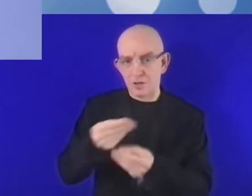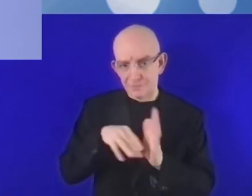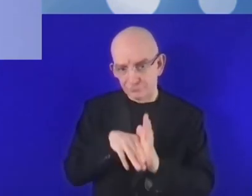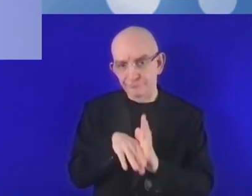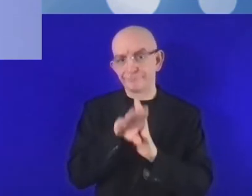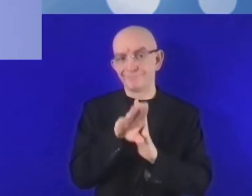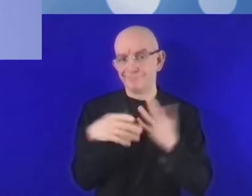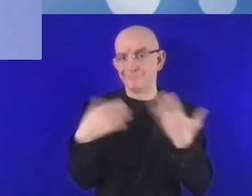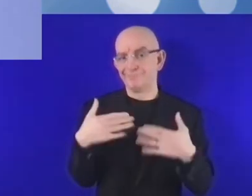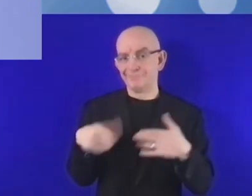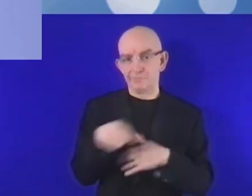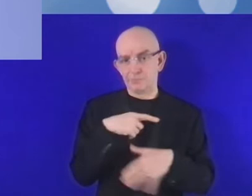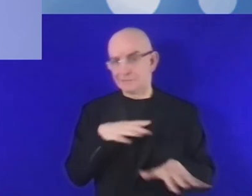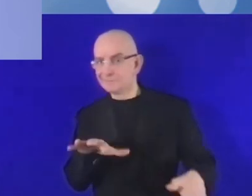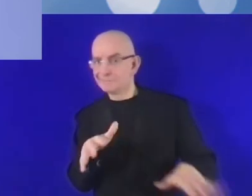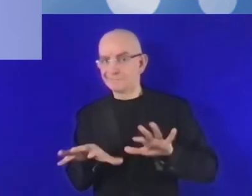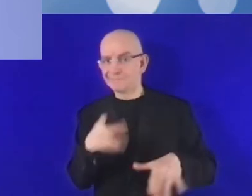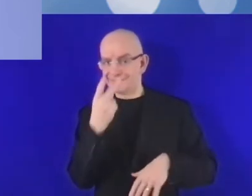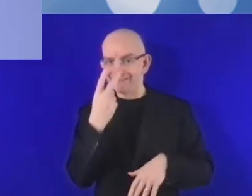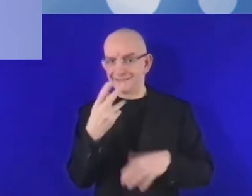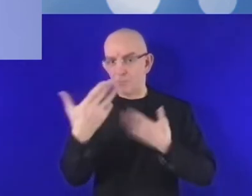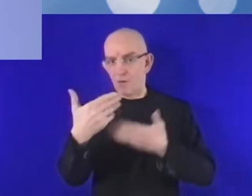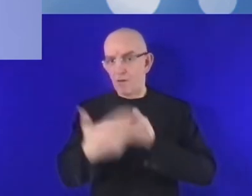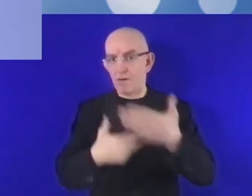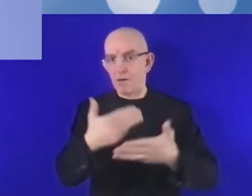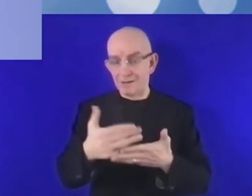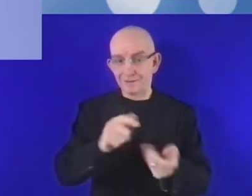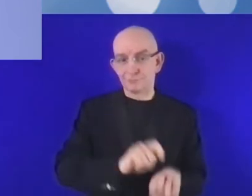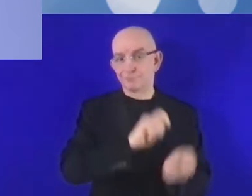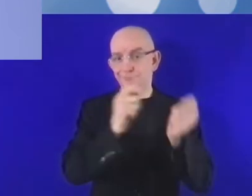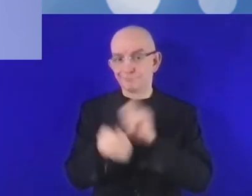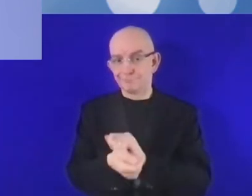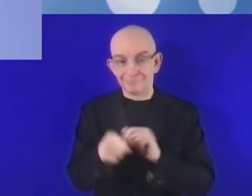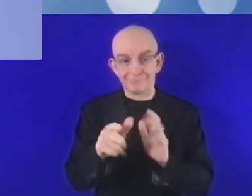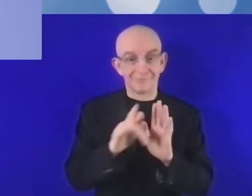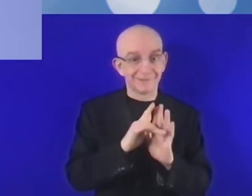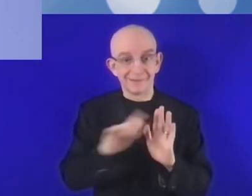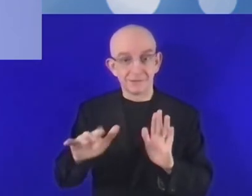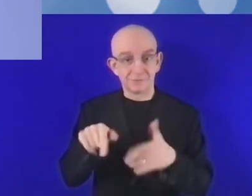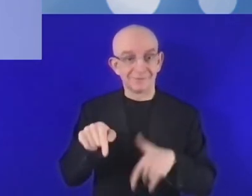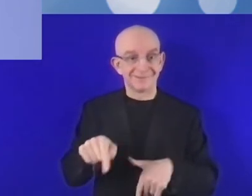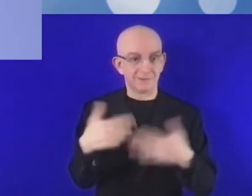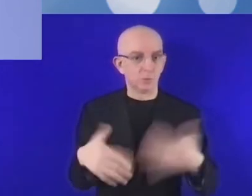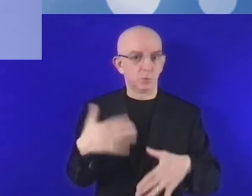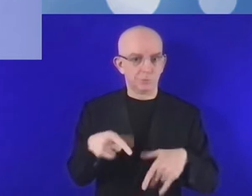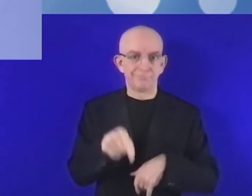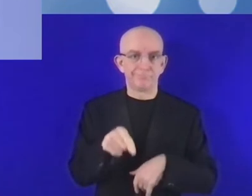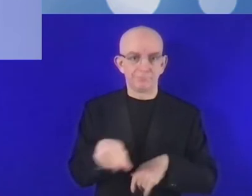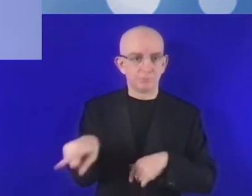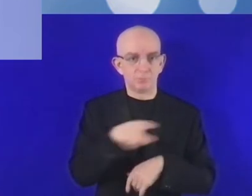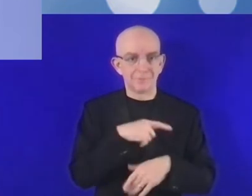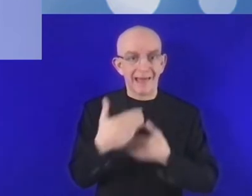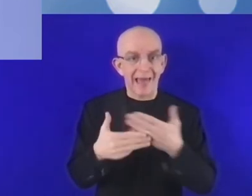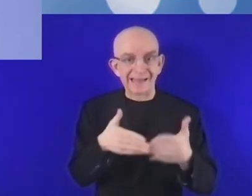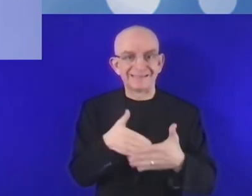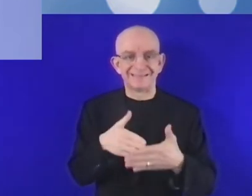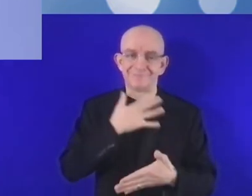this uncertainty so we are happy to bring our experience to to this debate and and to show our our